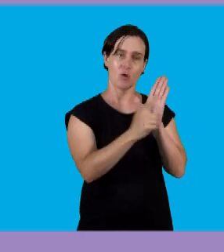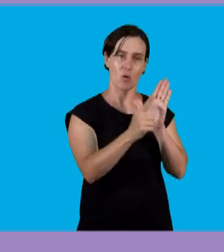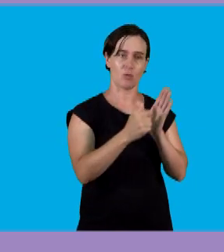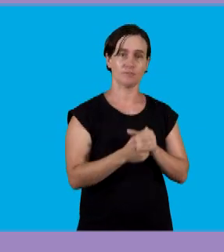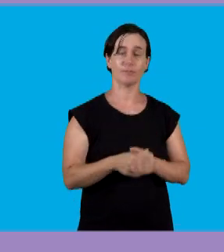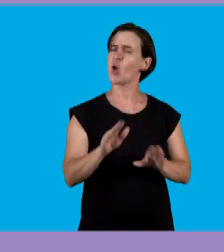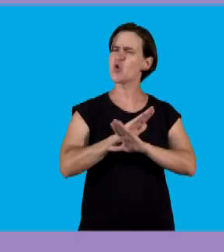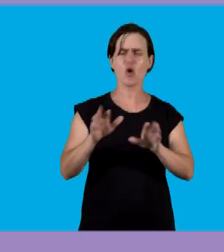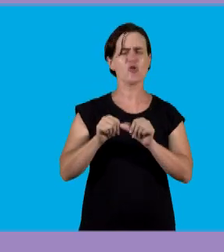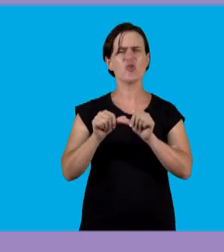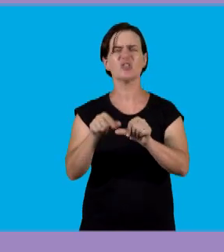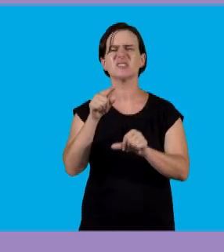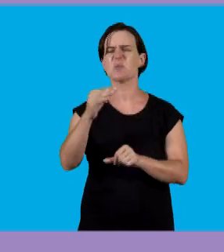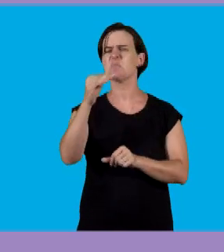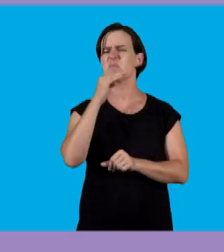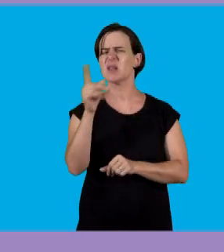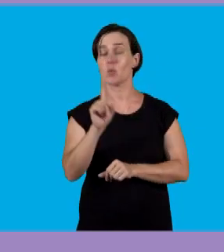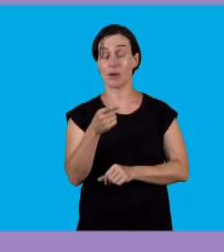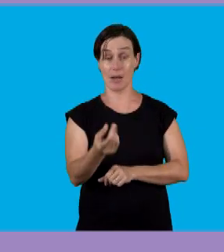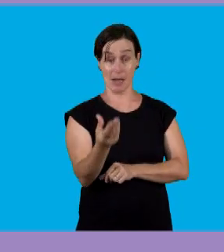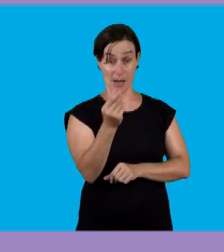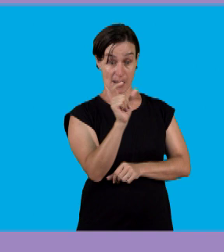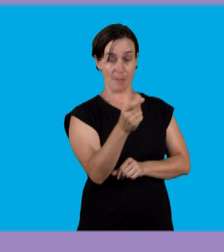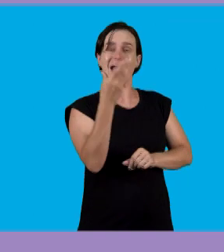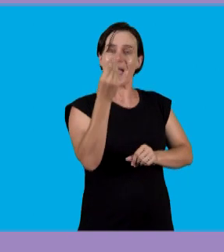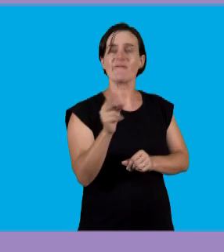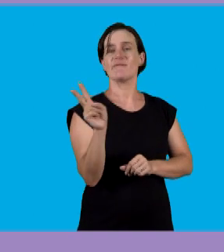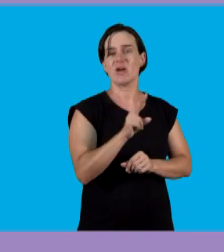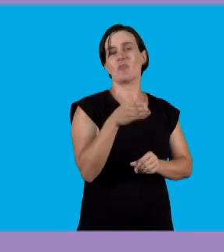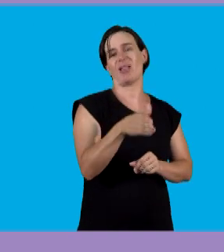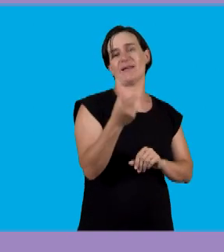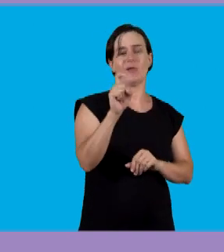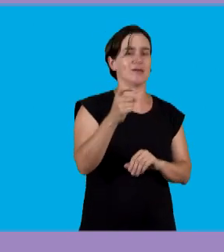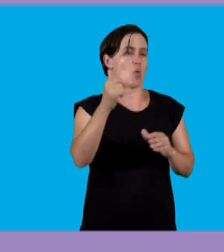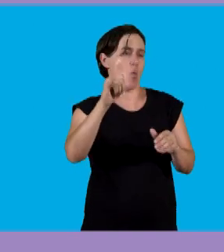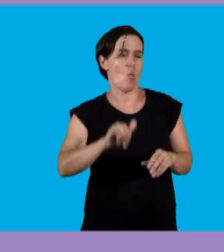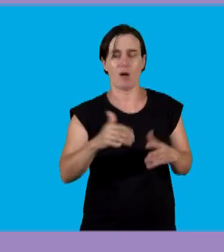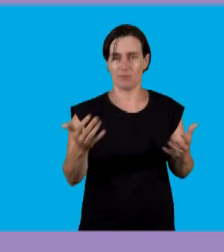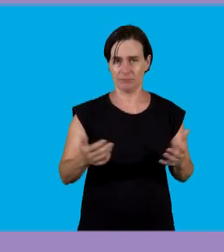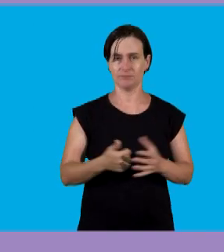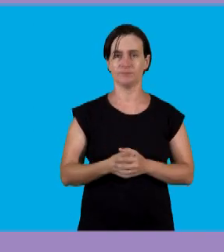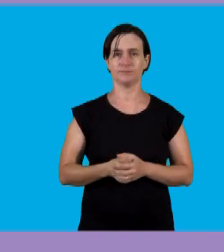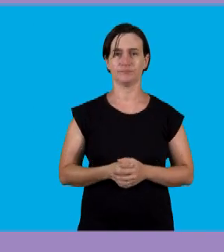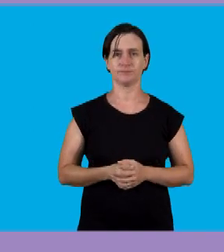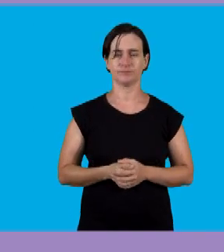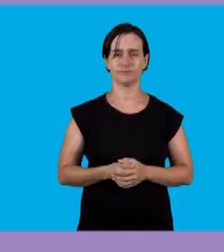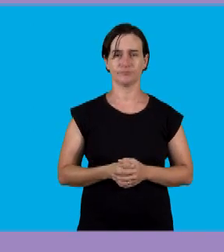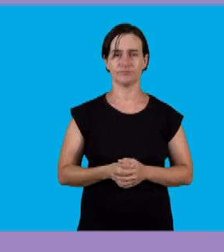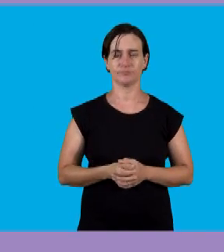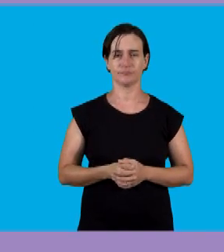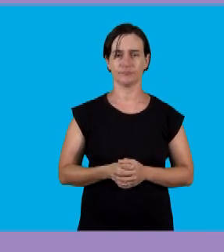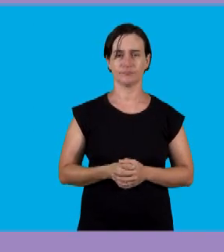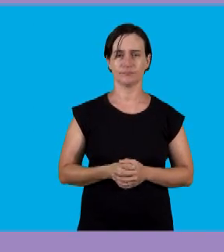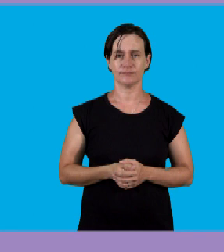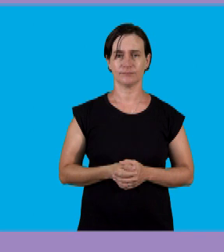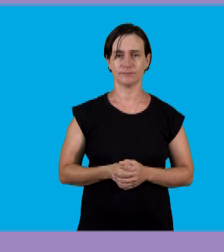remember, it is just an integer that has a variable as well. So